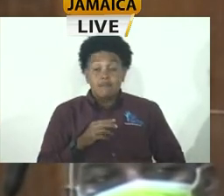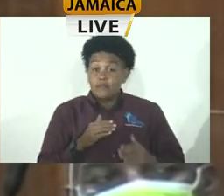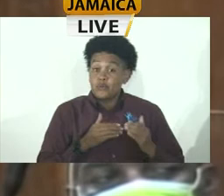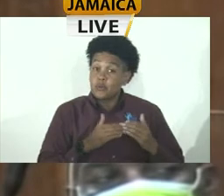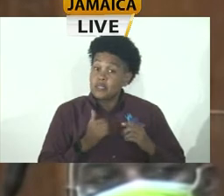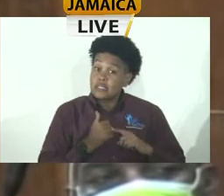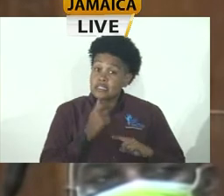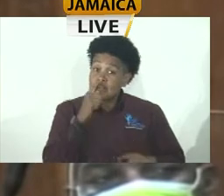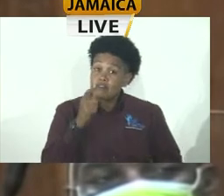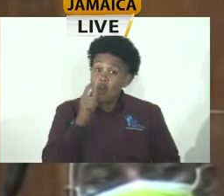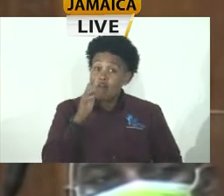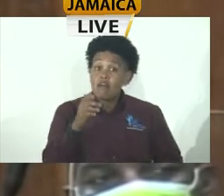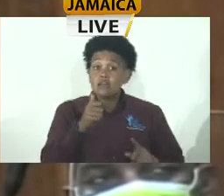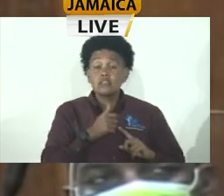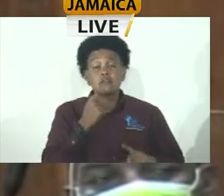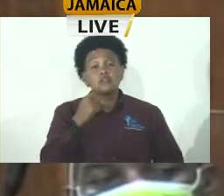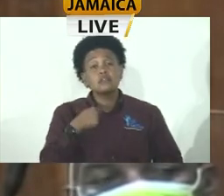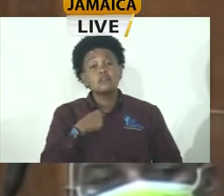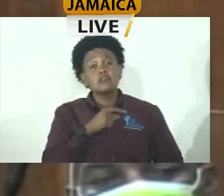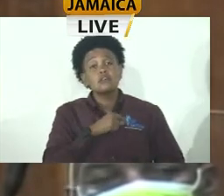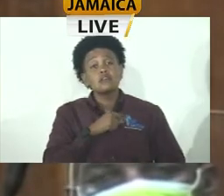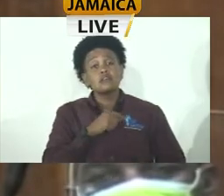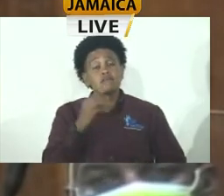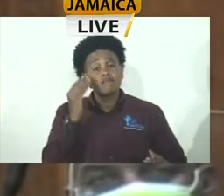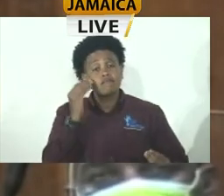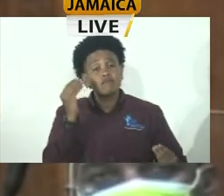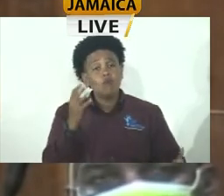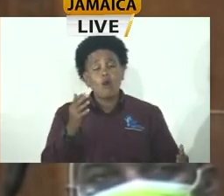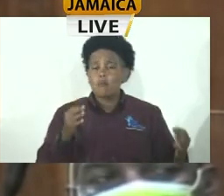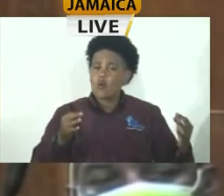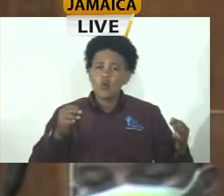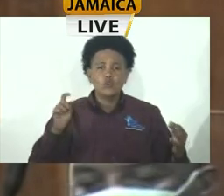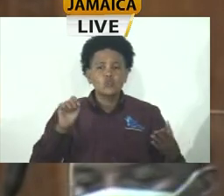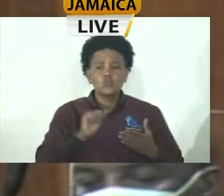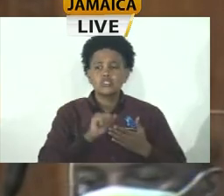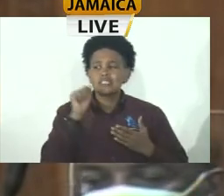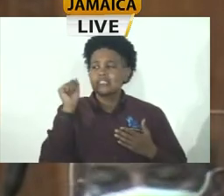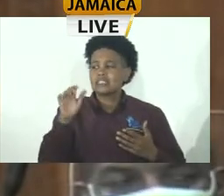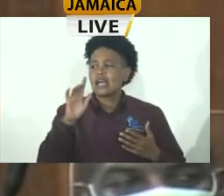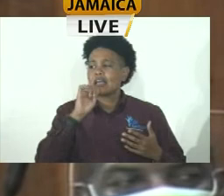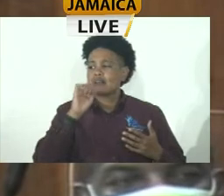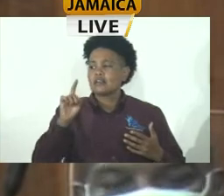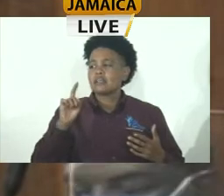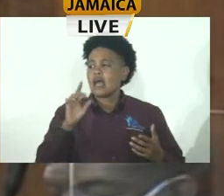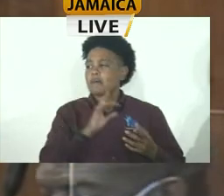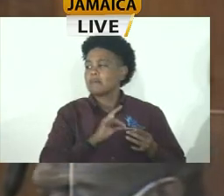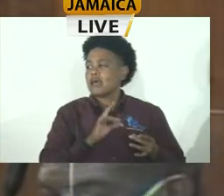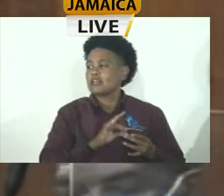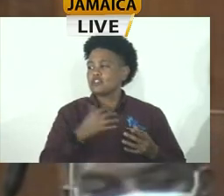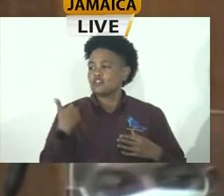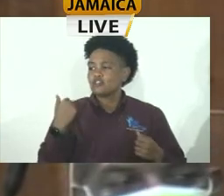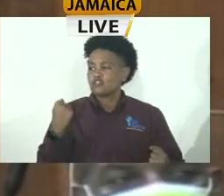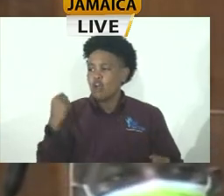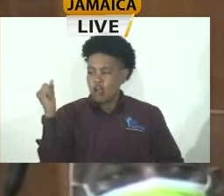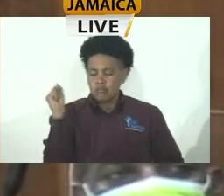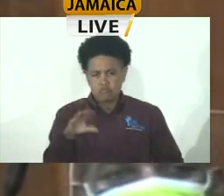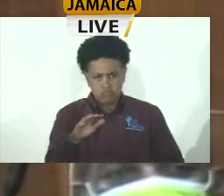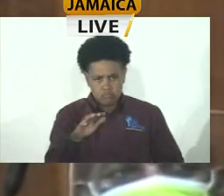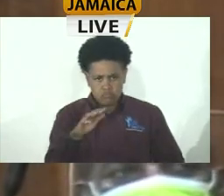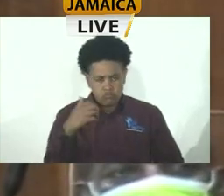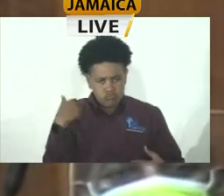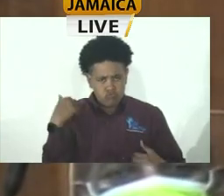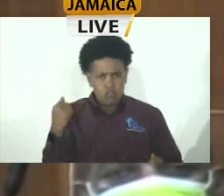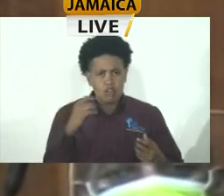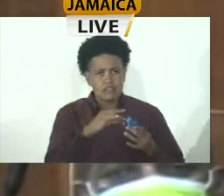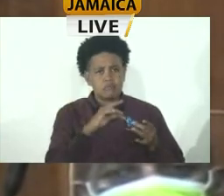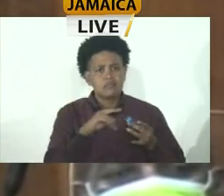offender pleads guilty the court should send a solitary message the strongest